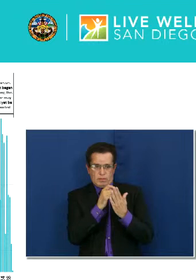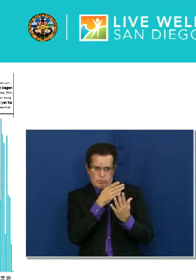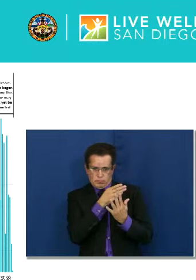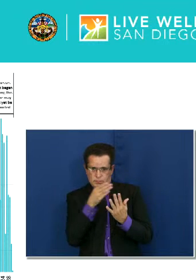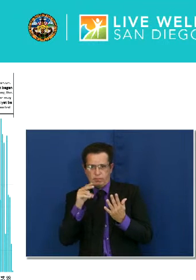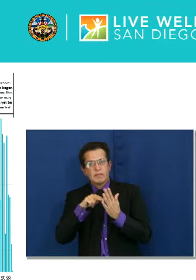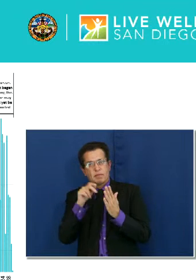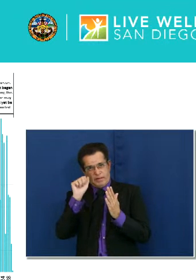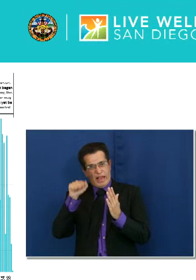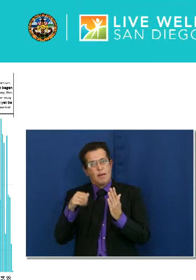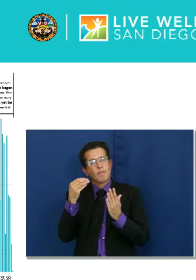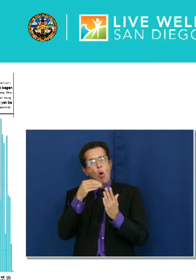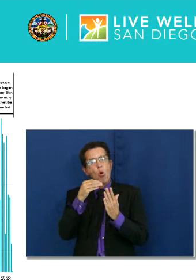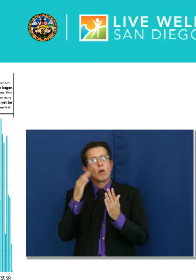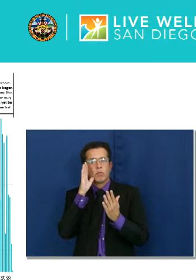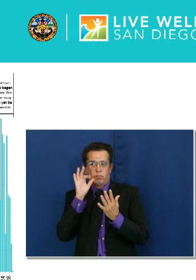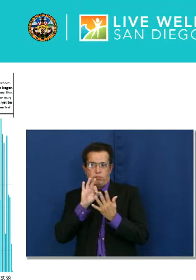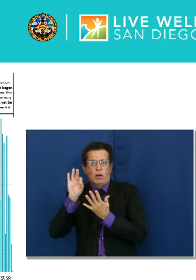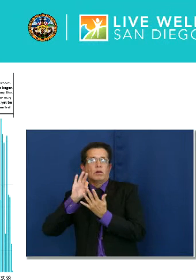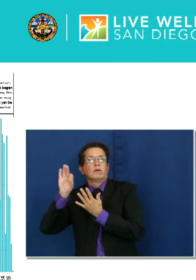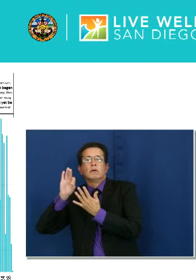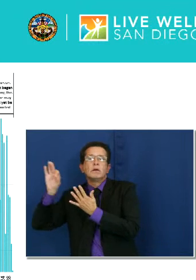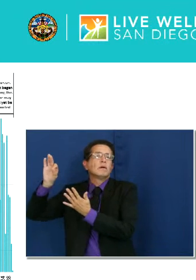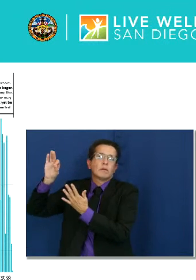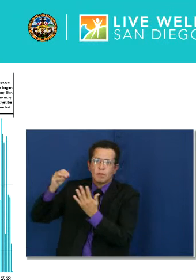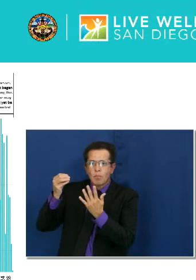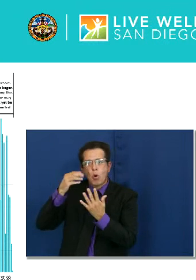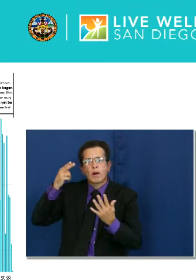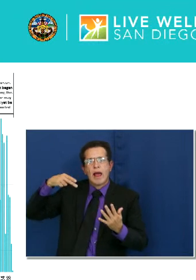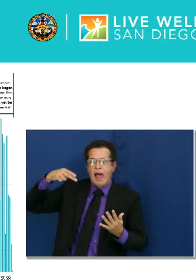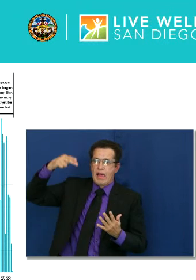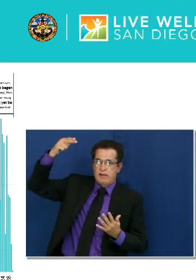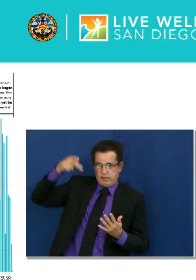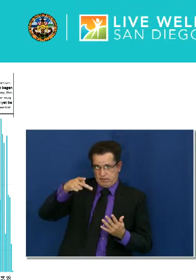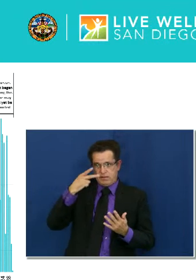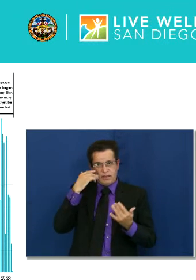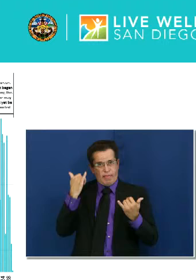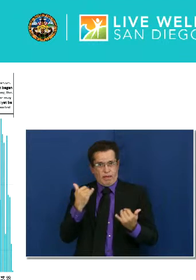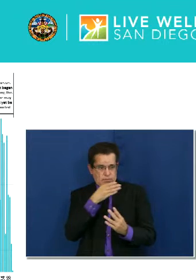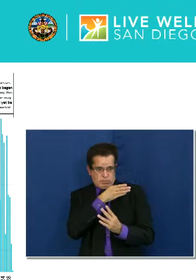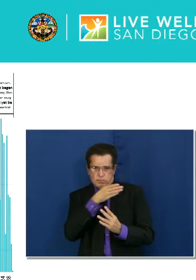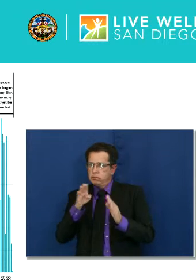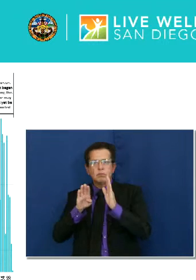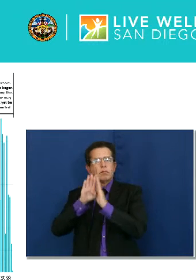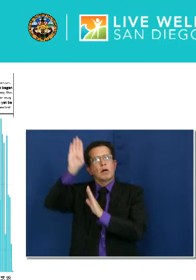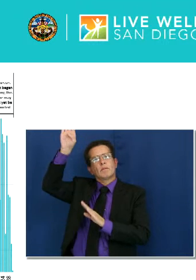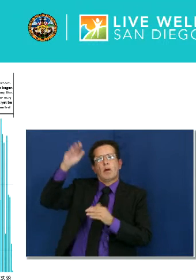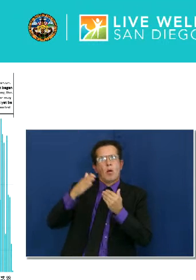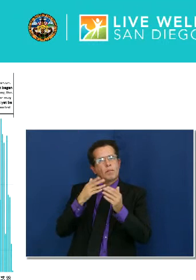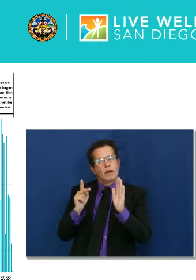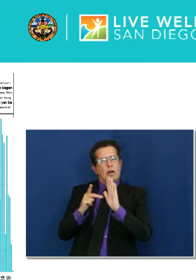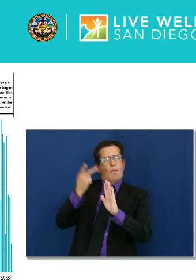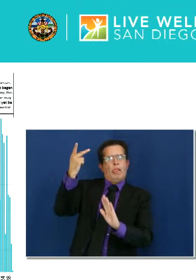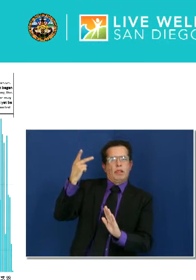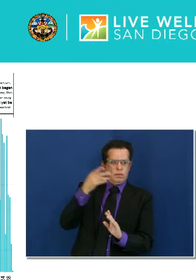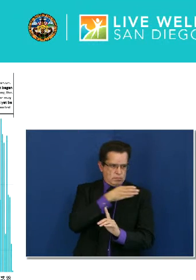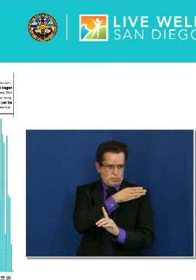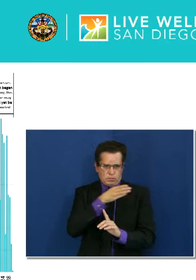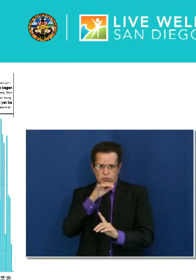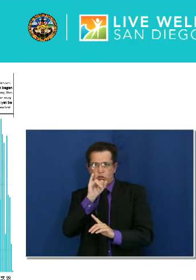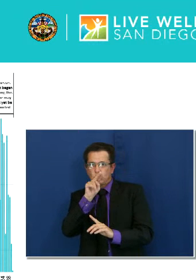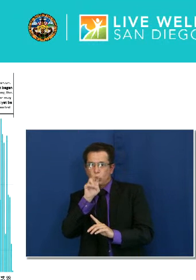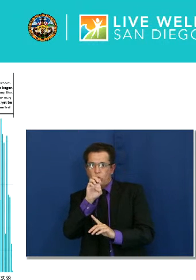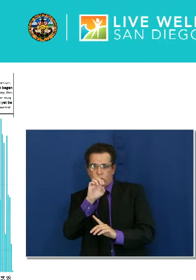And as you will see there, that area is almost double what we saw in late